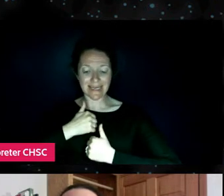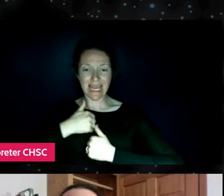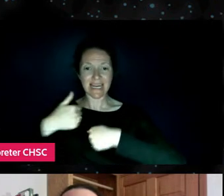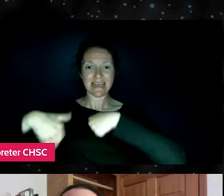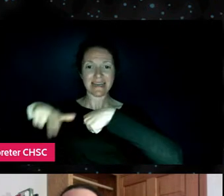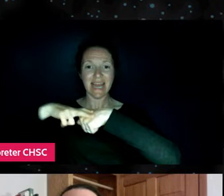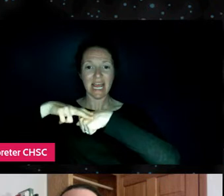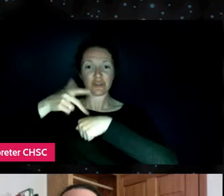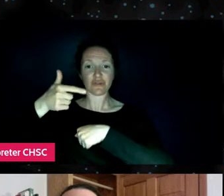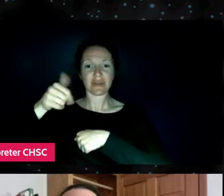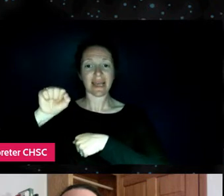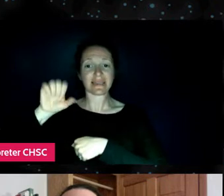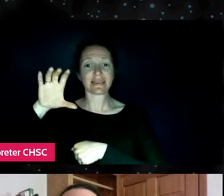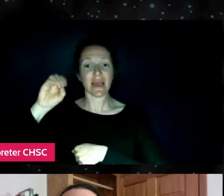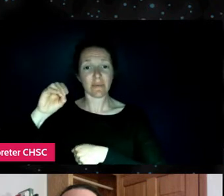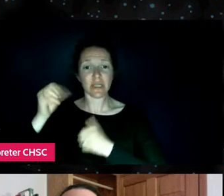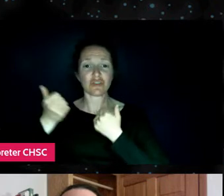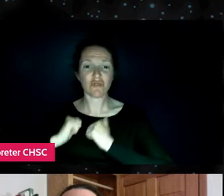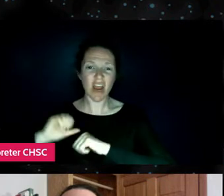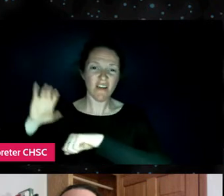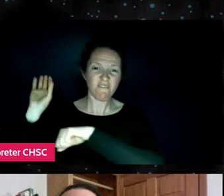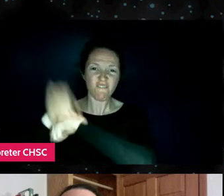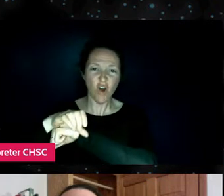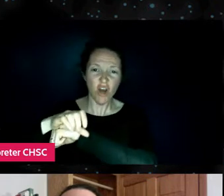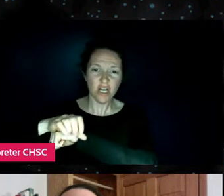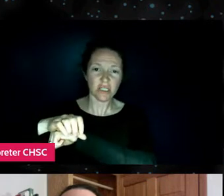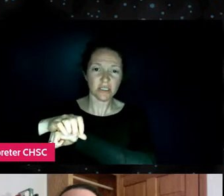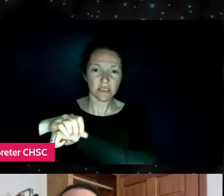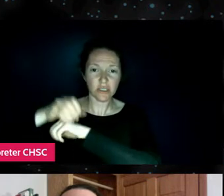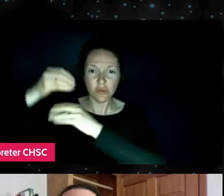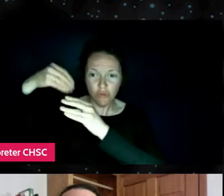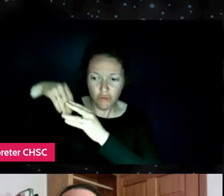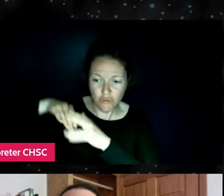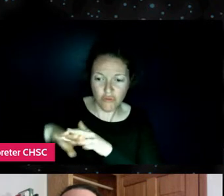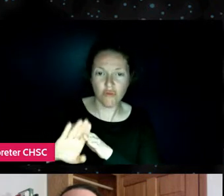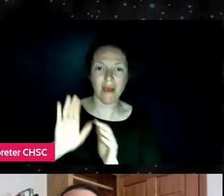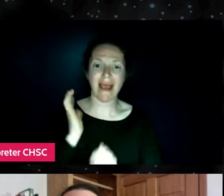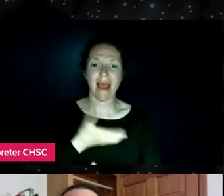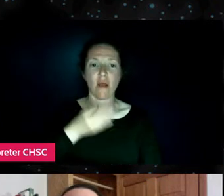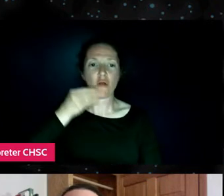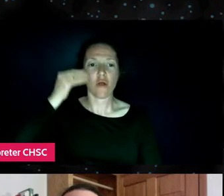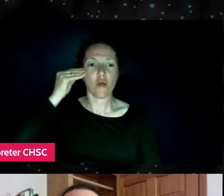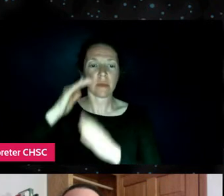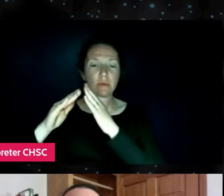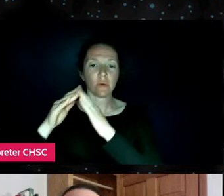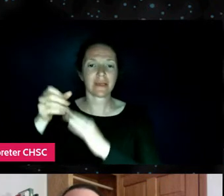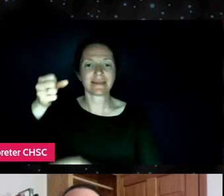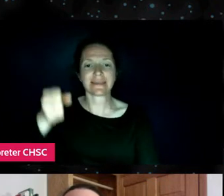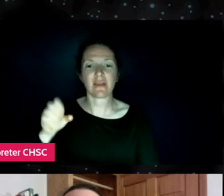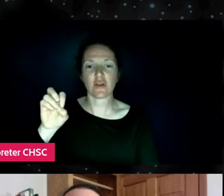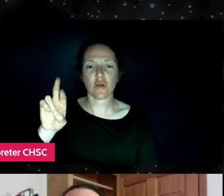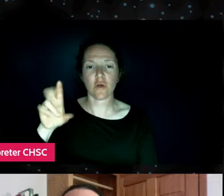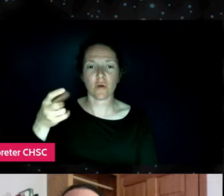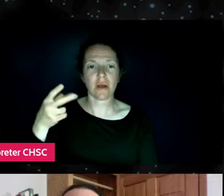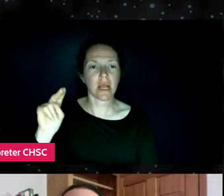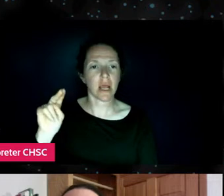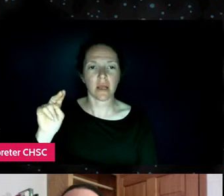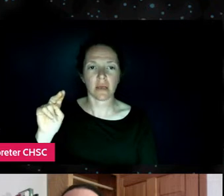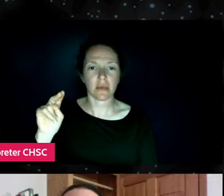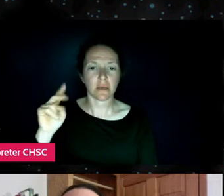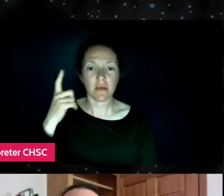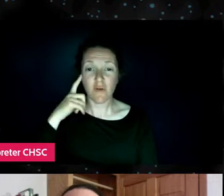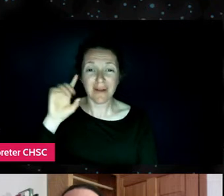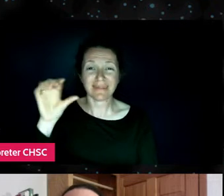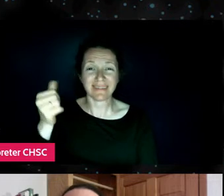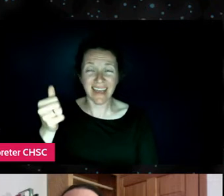company has been trying to force through our home community in Southern Oregon for about a decade